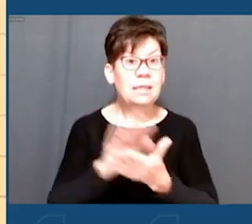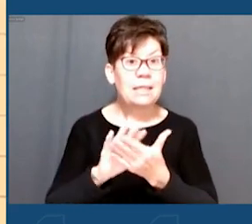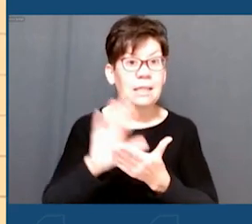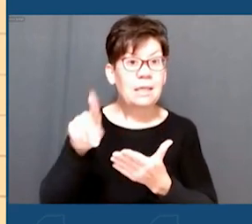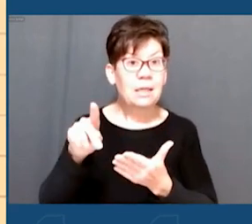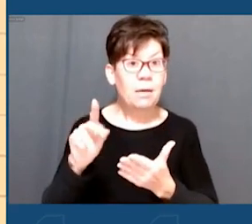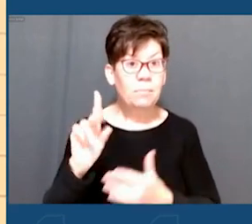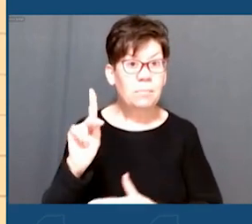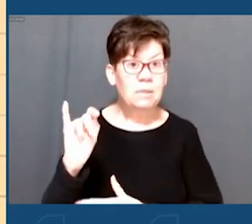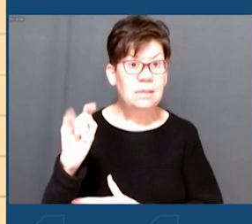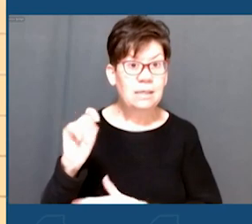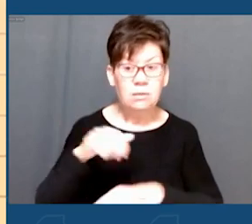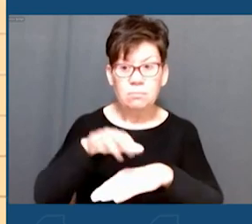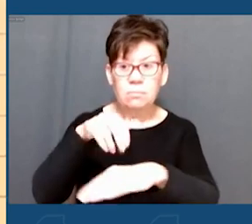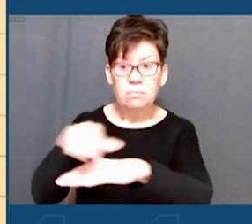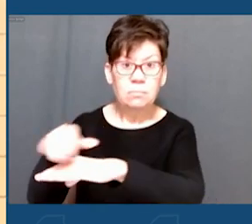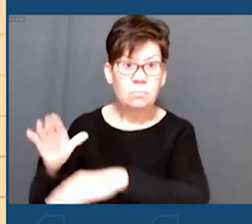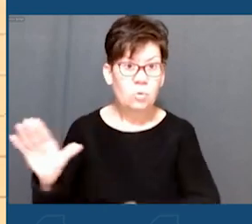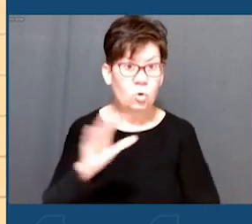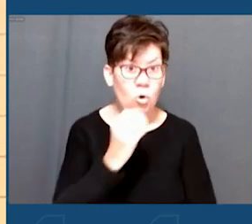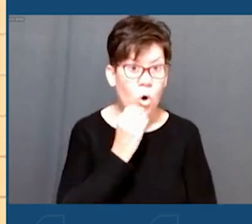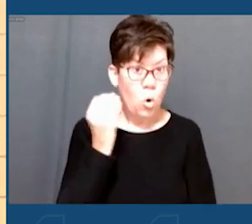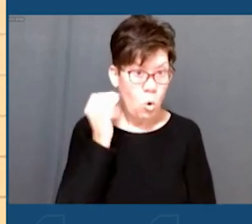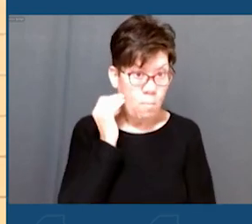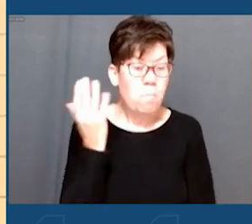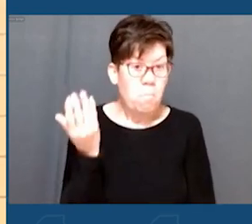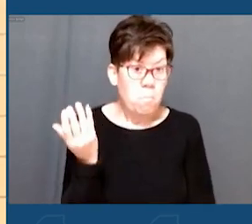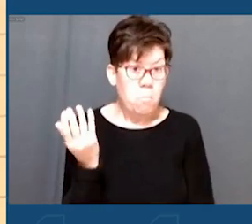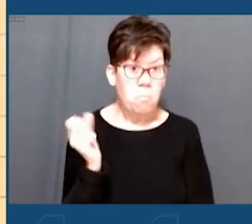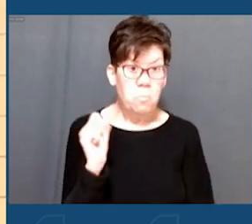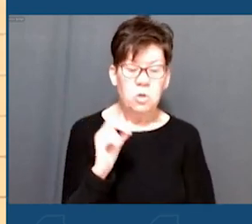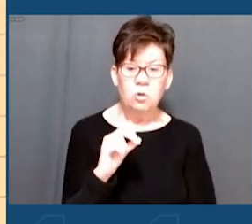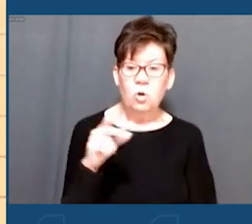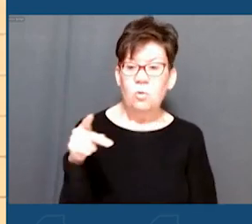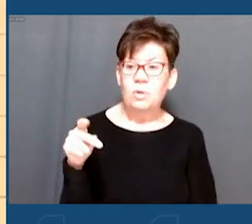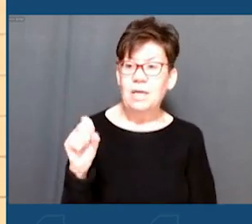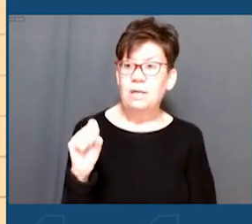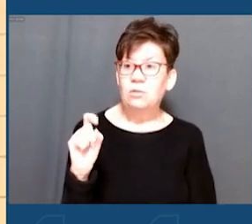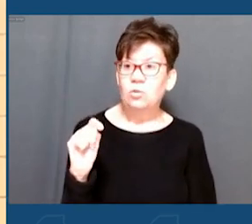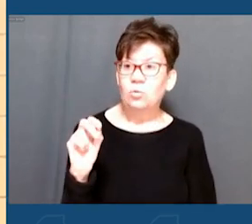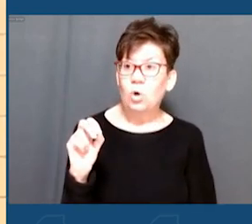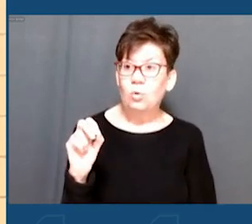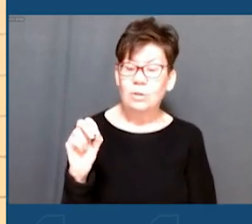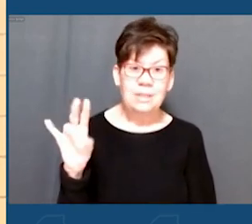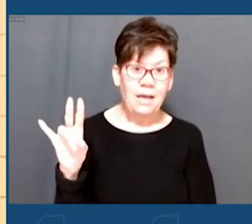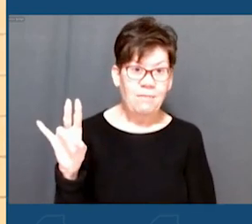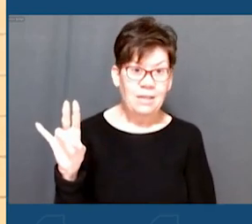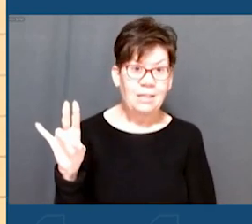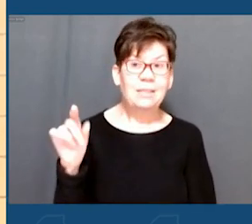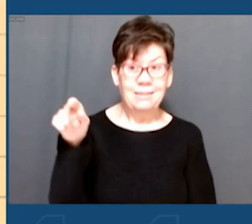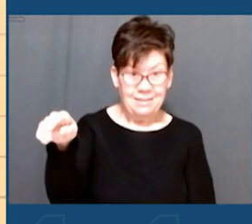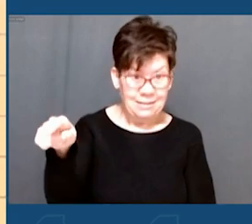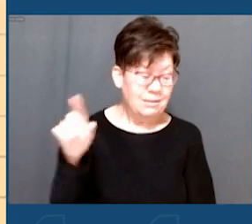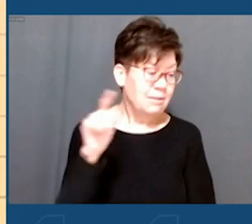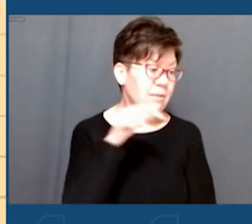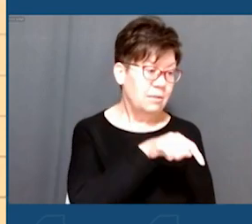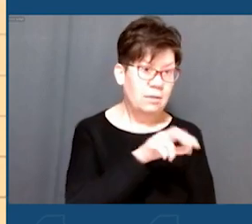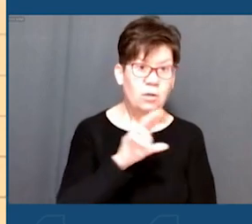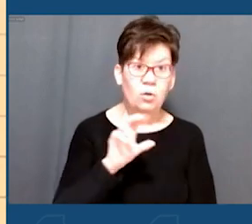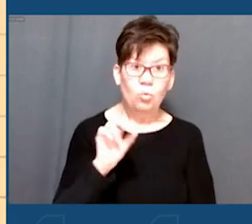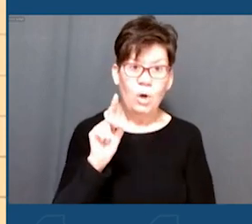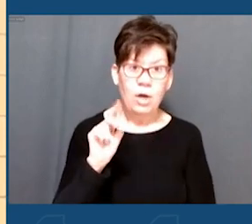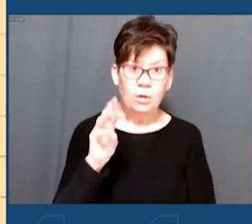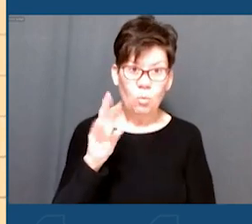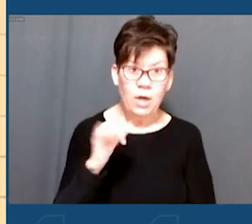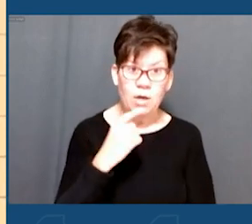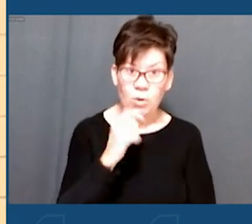that are also being provided here. So those Red Cross facilities, PS 207 in Howard Beach and Goldie Maple Academy here in Far Rockaway. I also